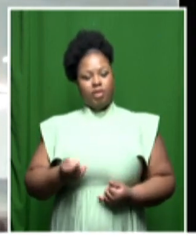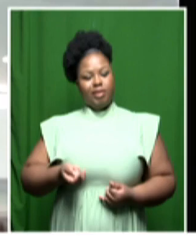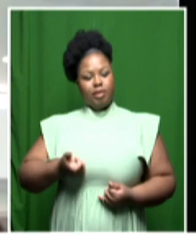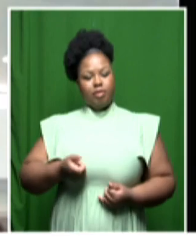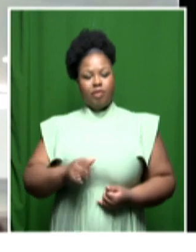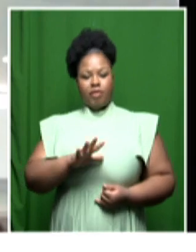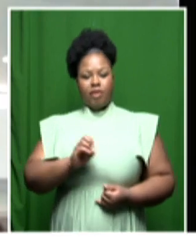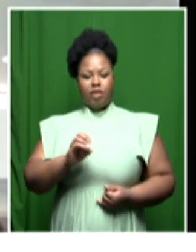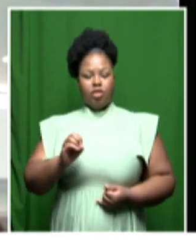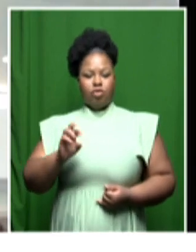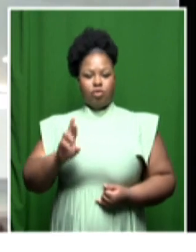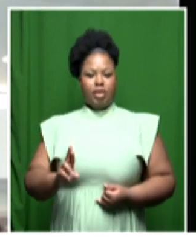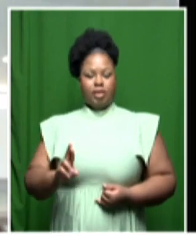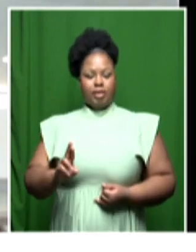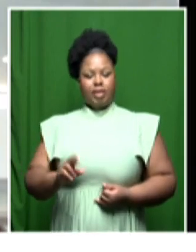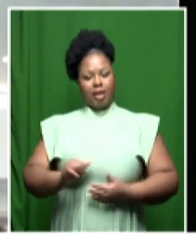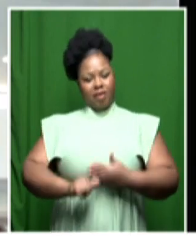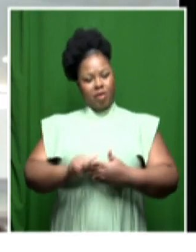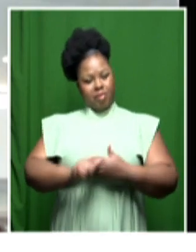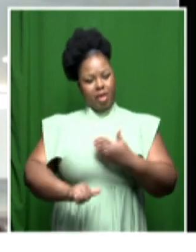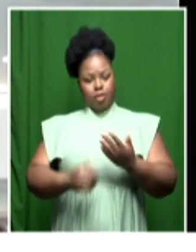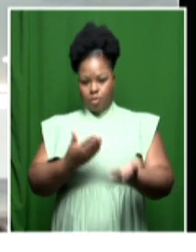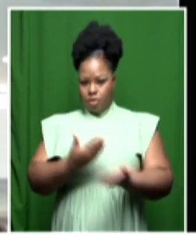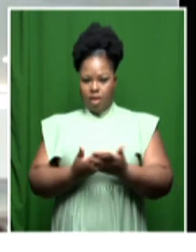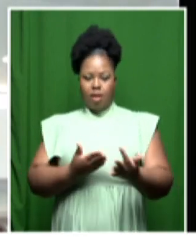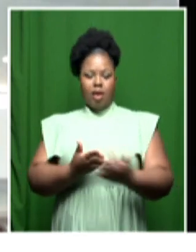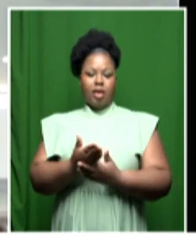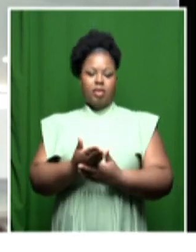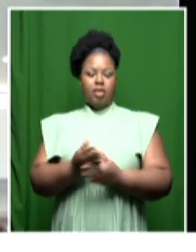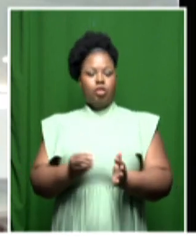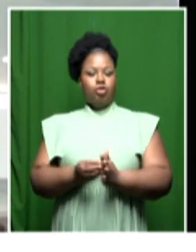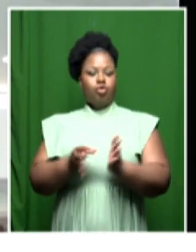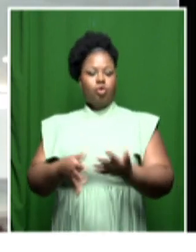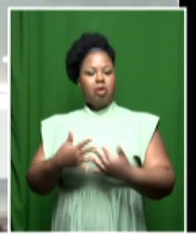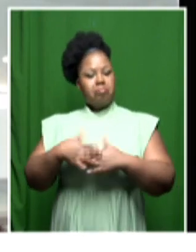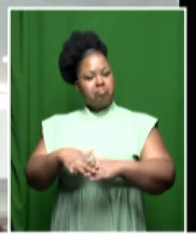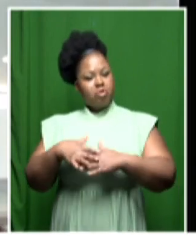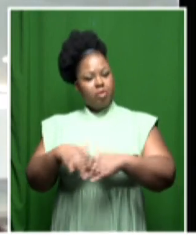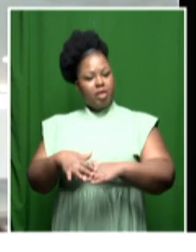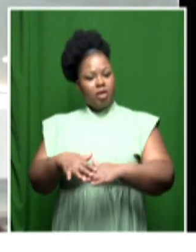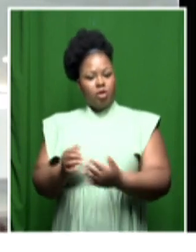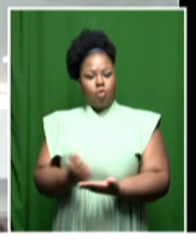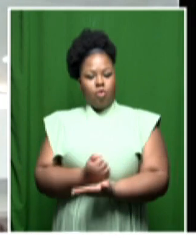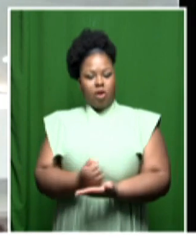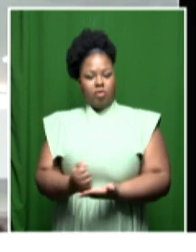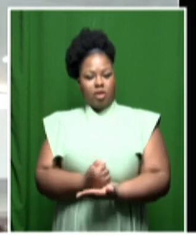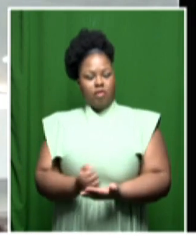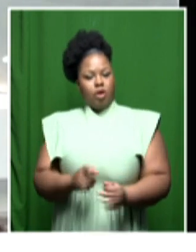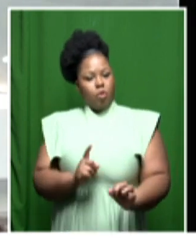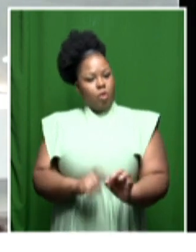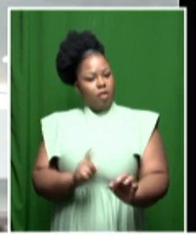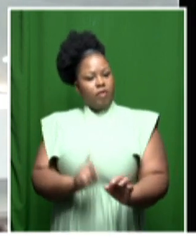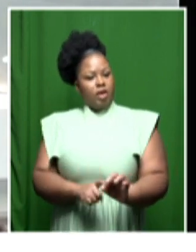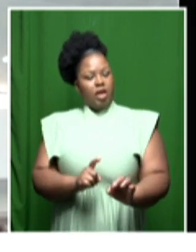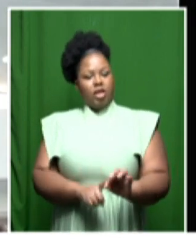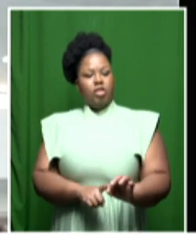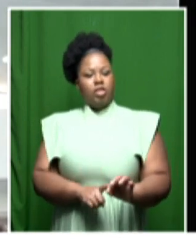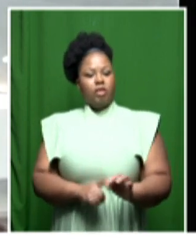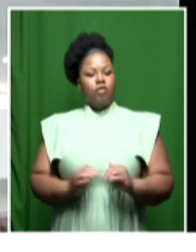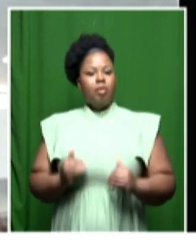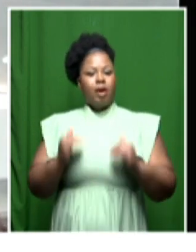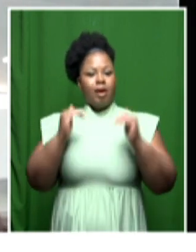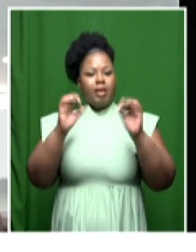as 500 Rand per month, a student can access our student portal, register for accredited qualifications from